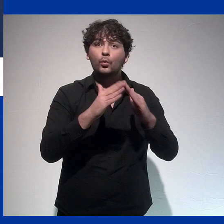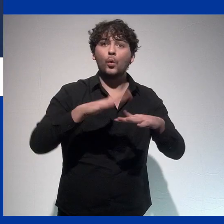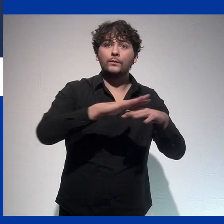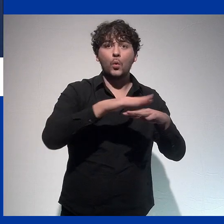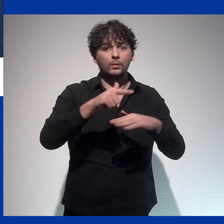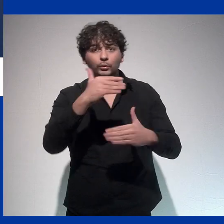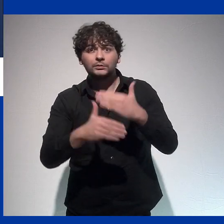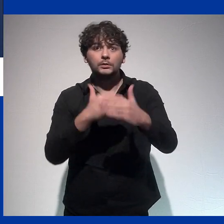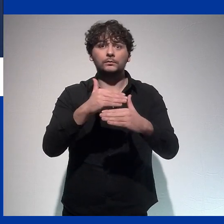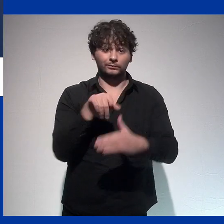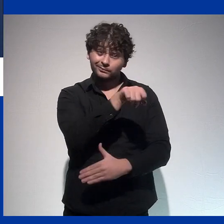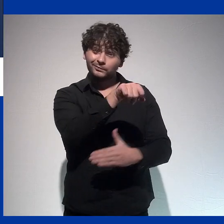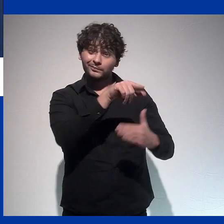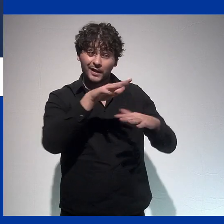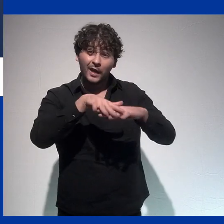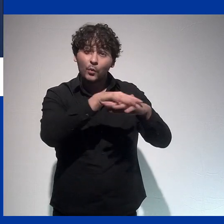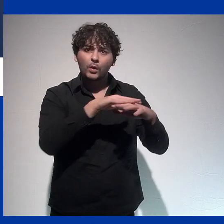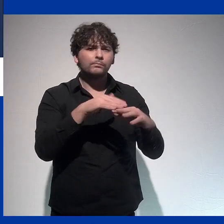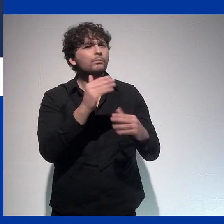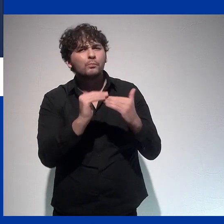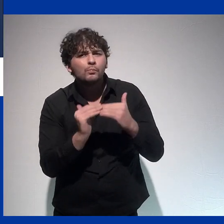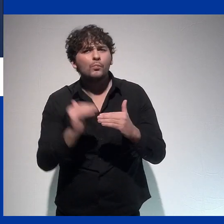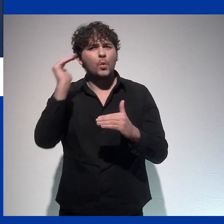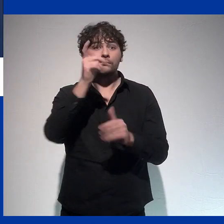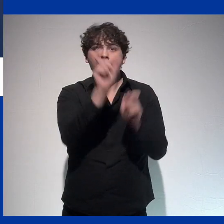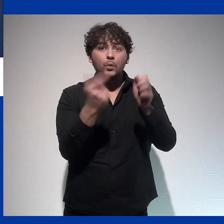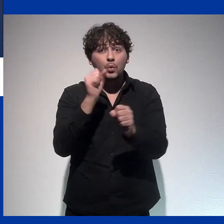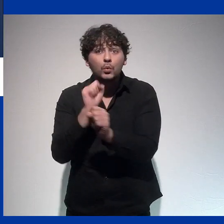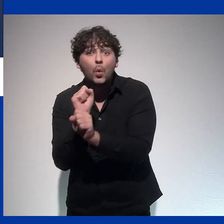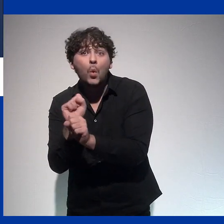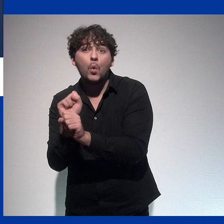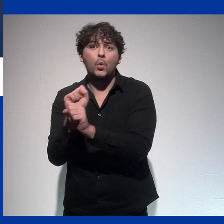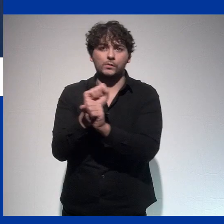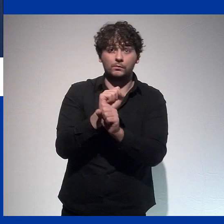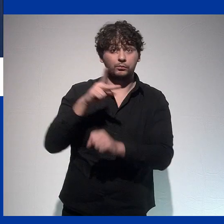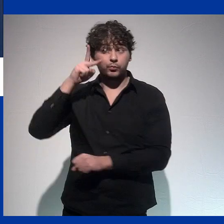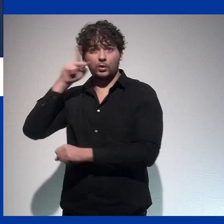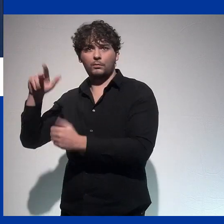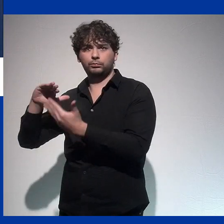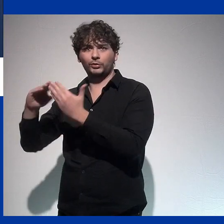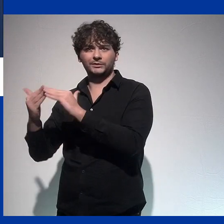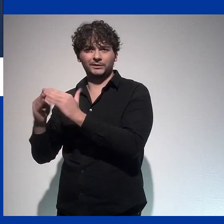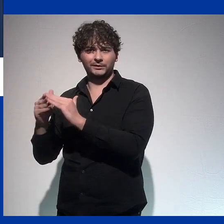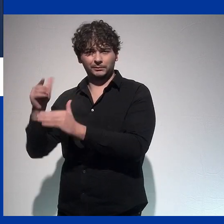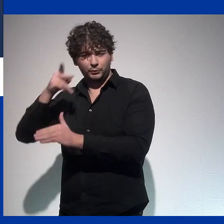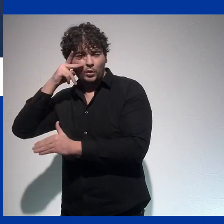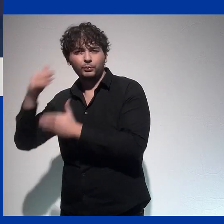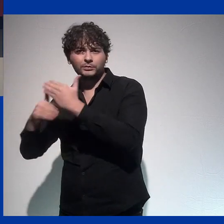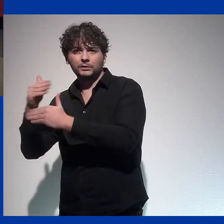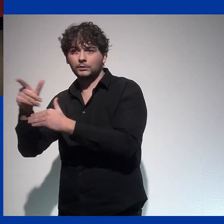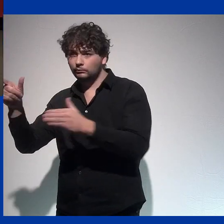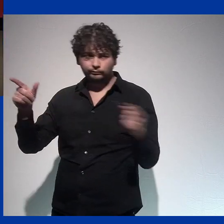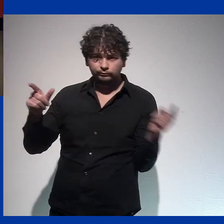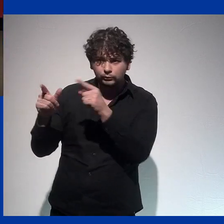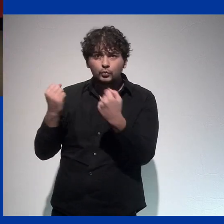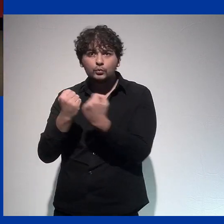I firmly believe, is one of the pillars, one of the cornerstones which guarantees a sustainable, successful implementation of the Bonn